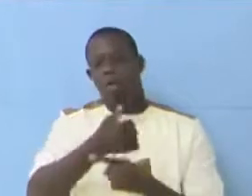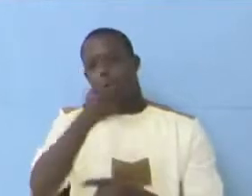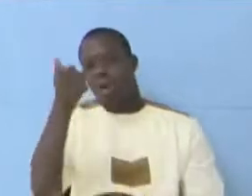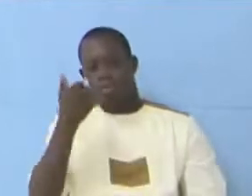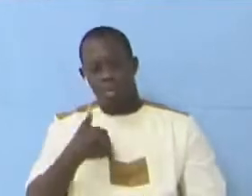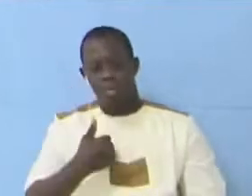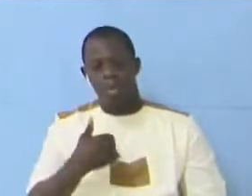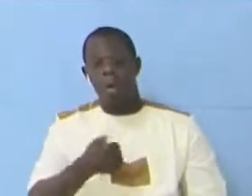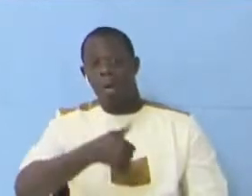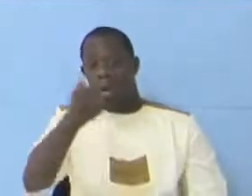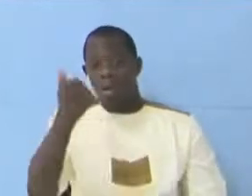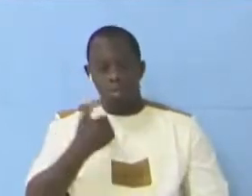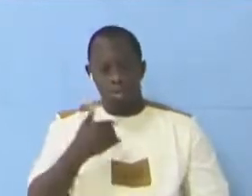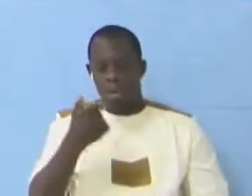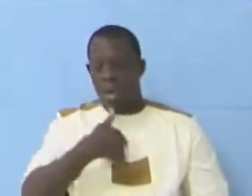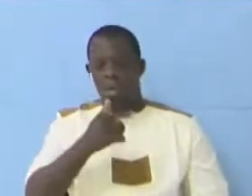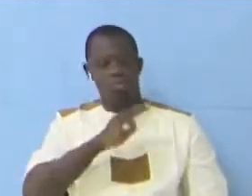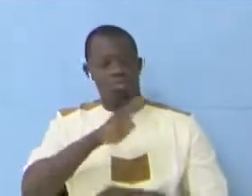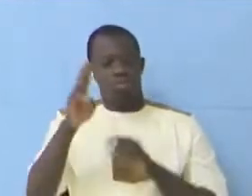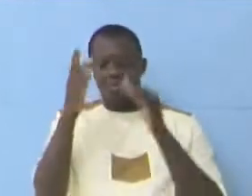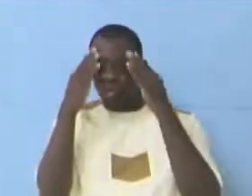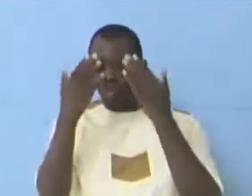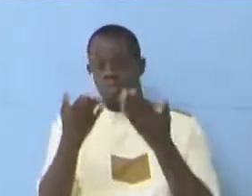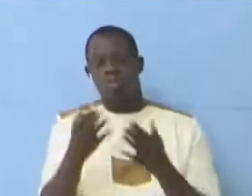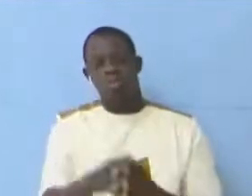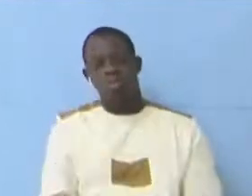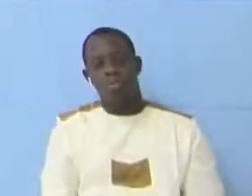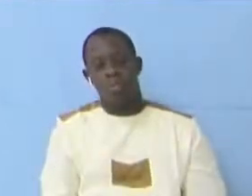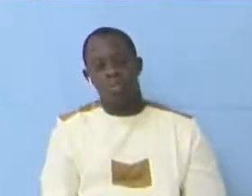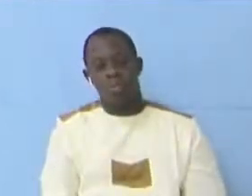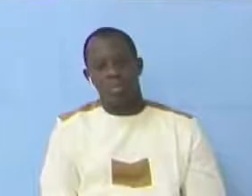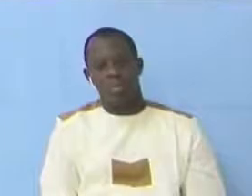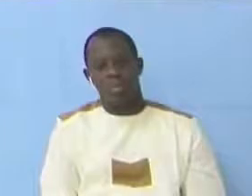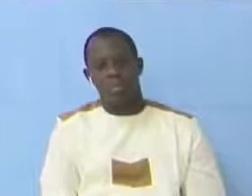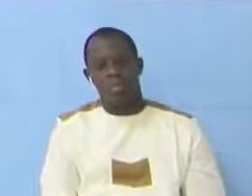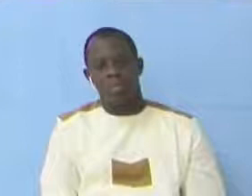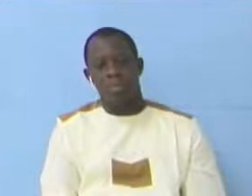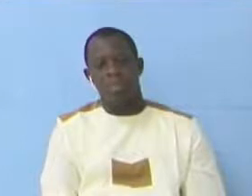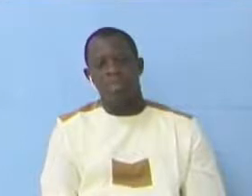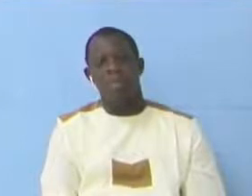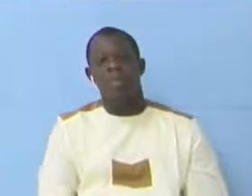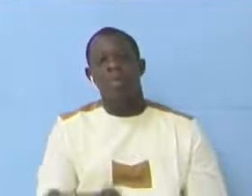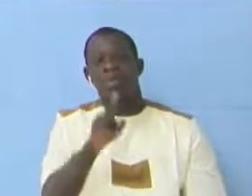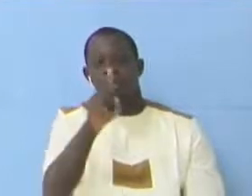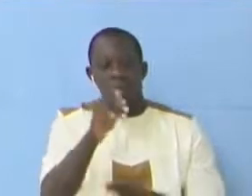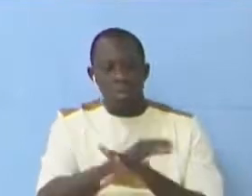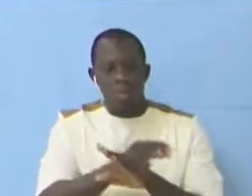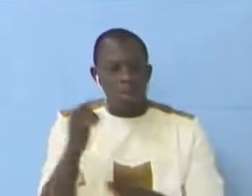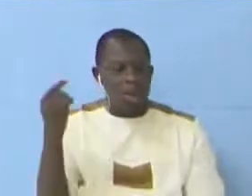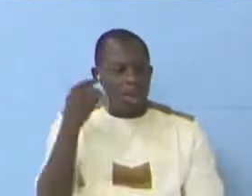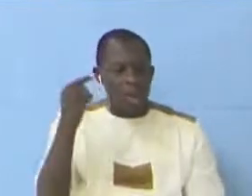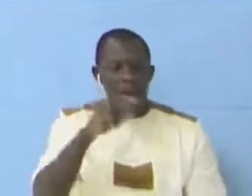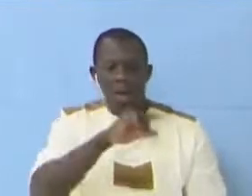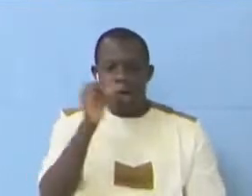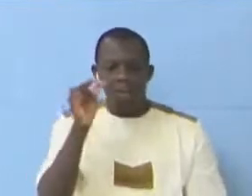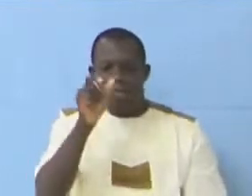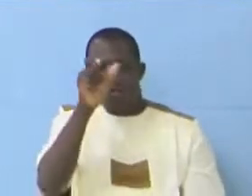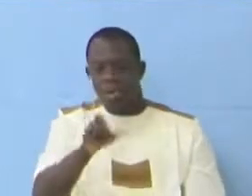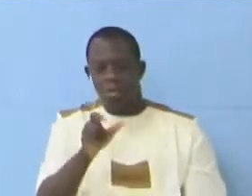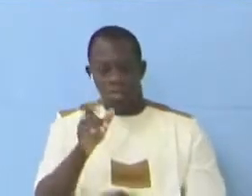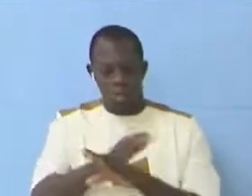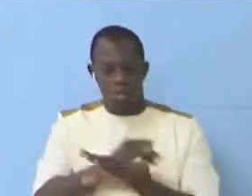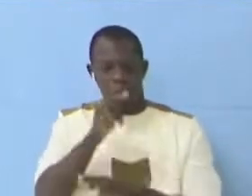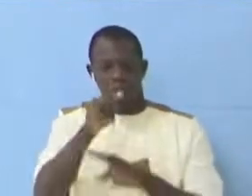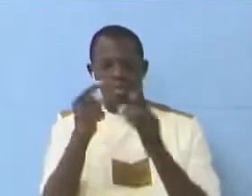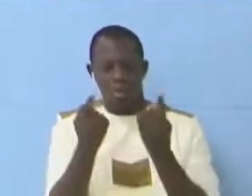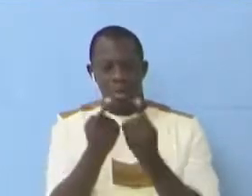The others I don't know. ñeneen ñi moom xamoon leen. Did you ever hear the name Rui Jabi Gassama before that? mosoon nga déggatul Rui Jabi Gassama